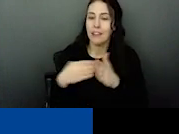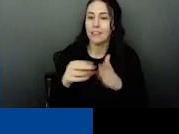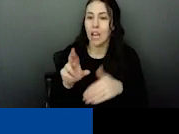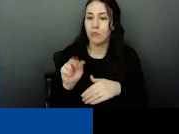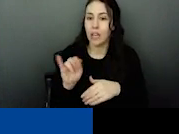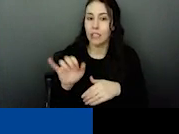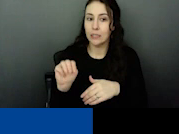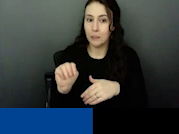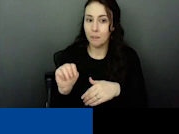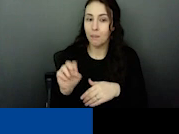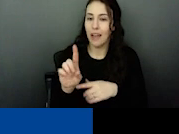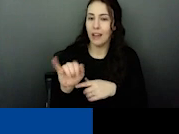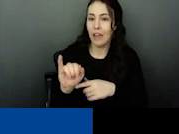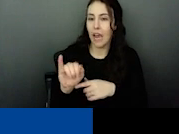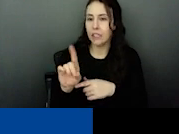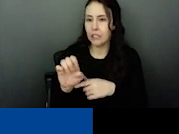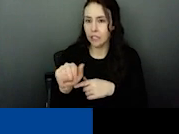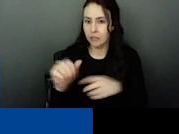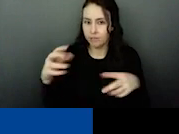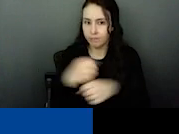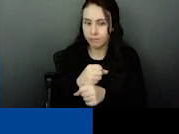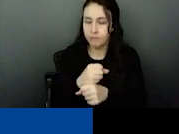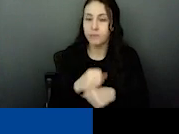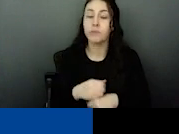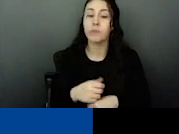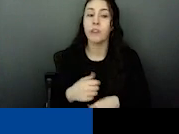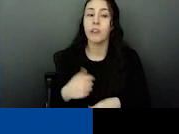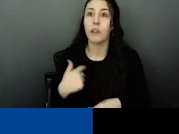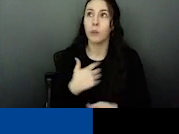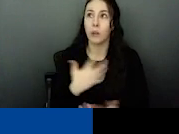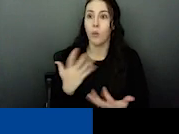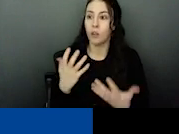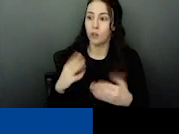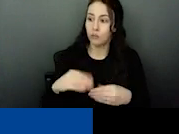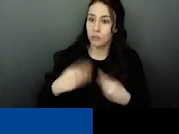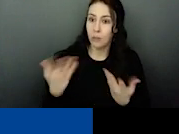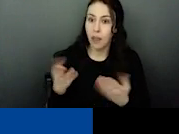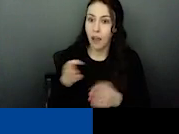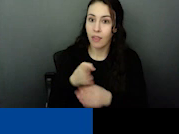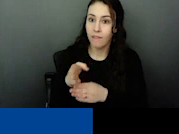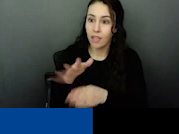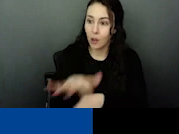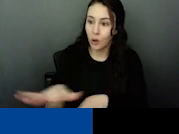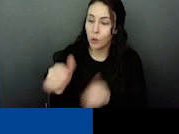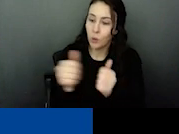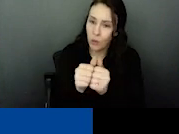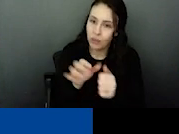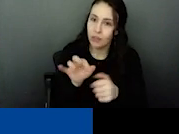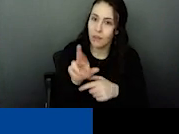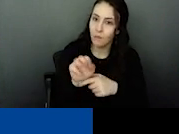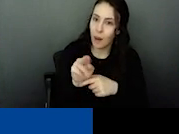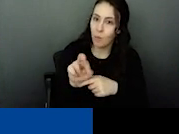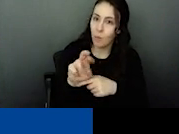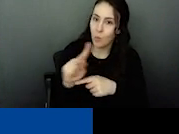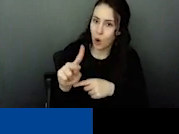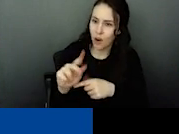that we do supply the field with a framework around, you know, how this can be done, why it should